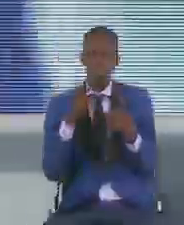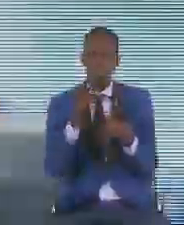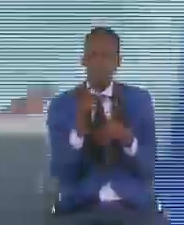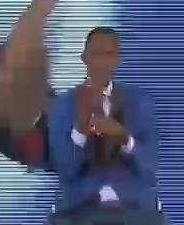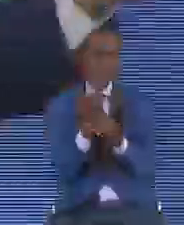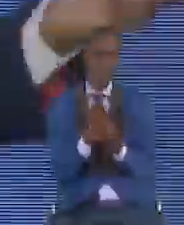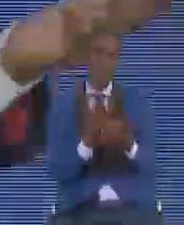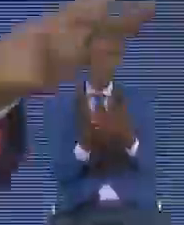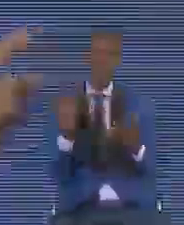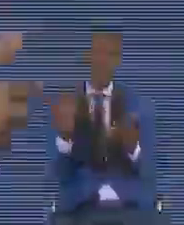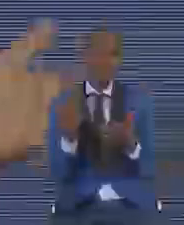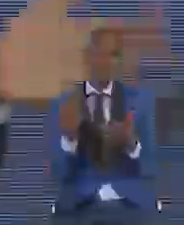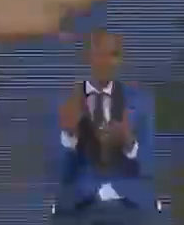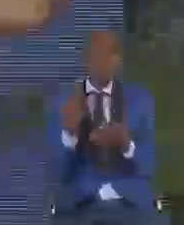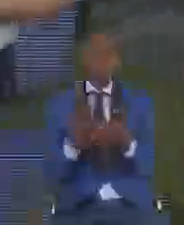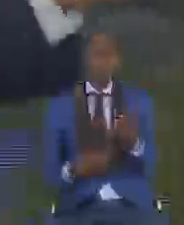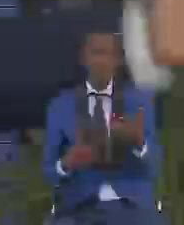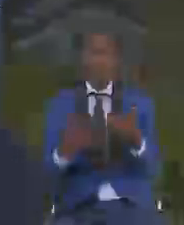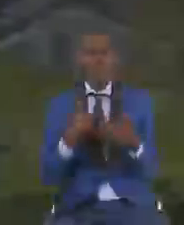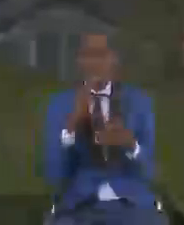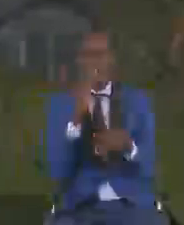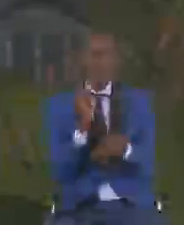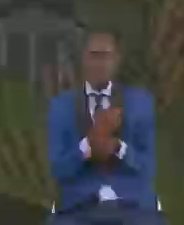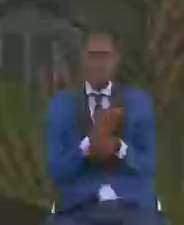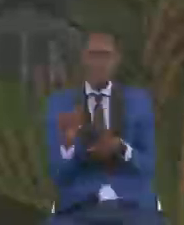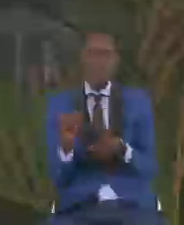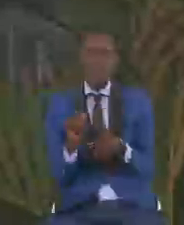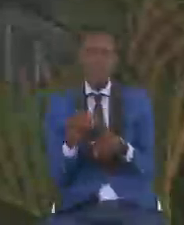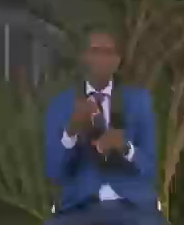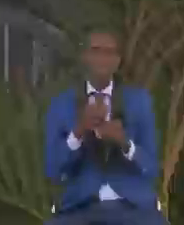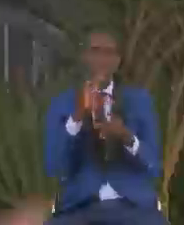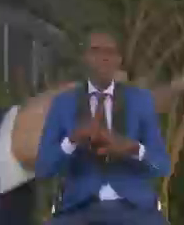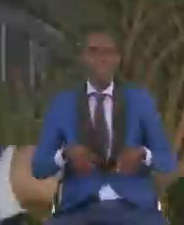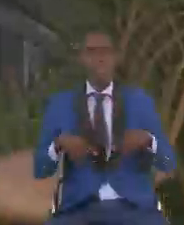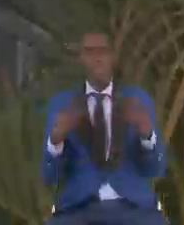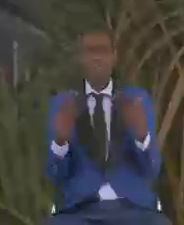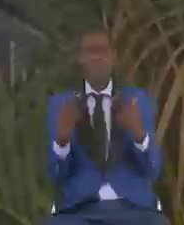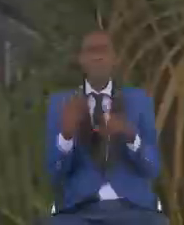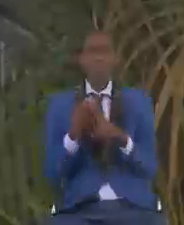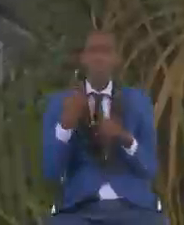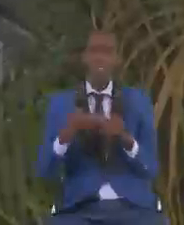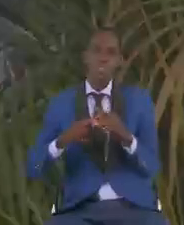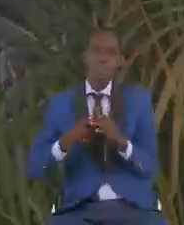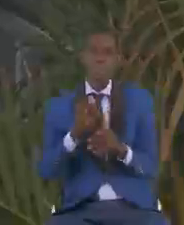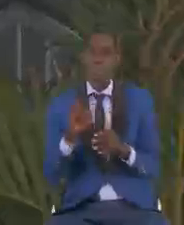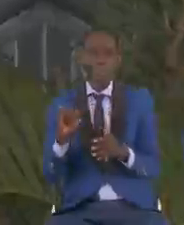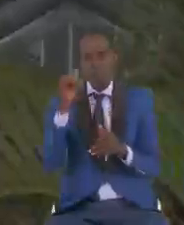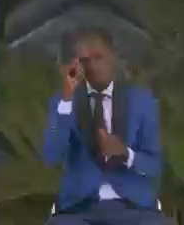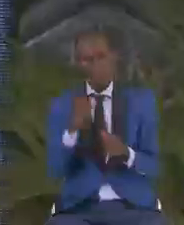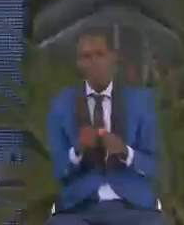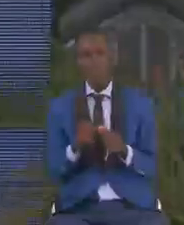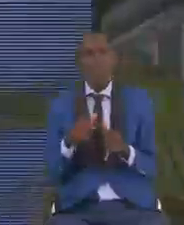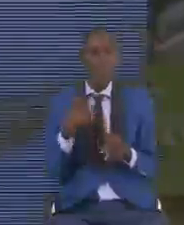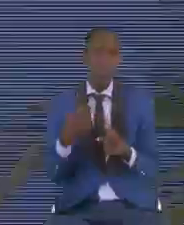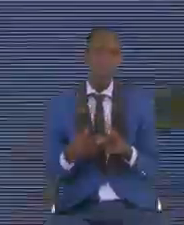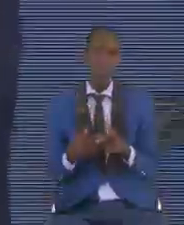already? What had been active and operative in your life from the past? Remember,